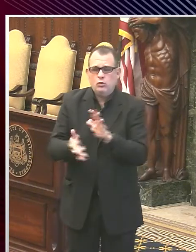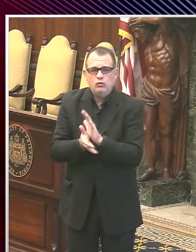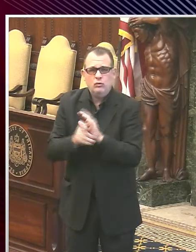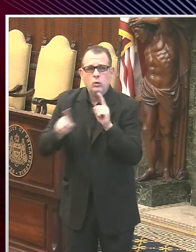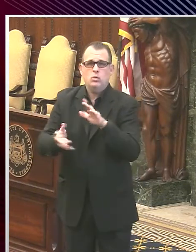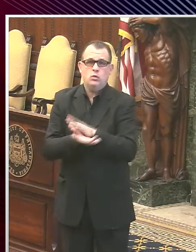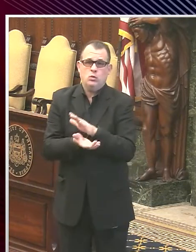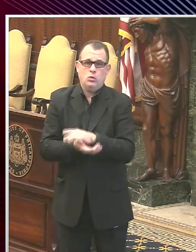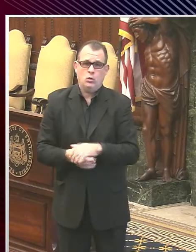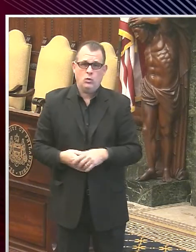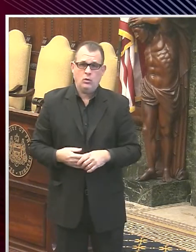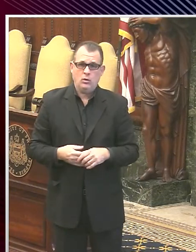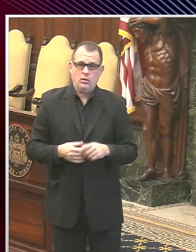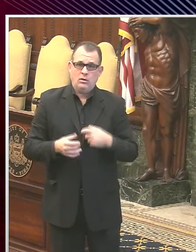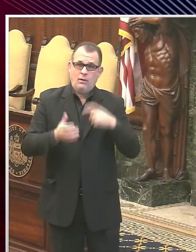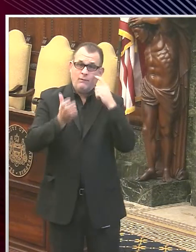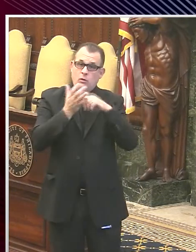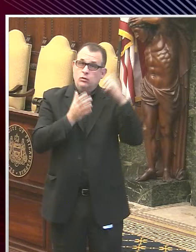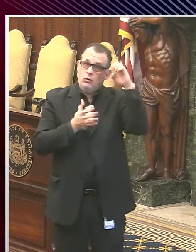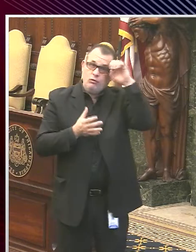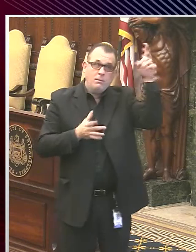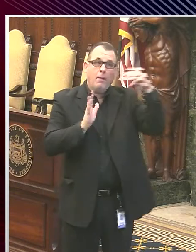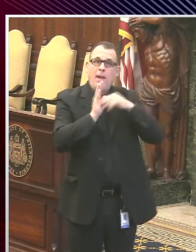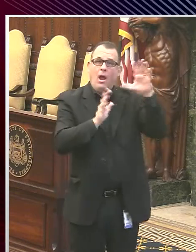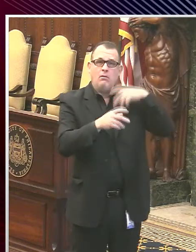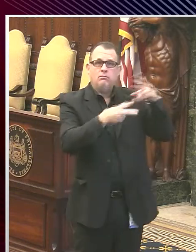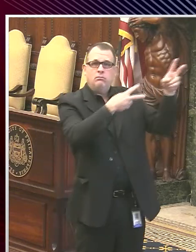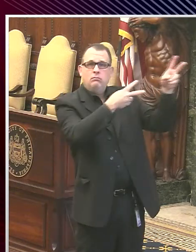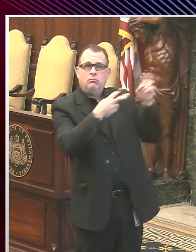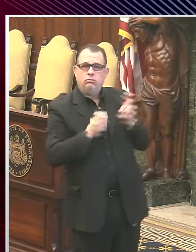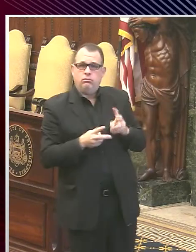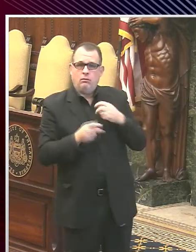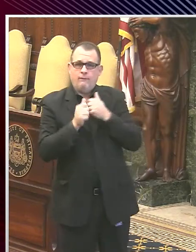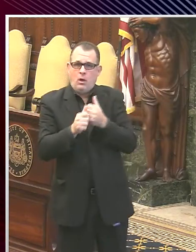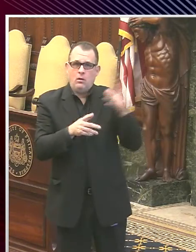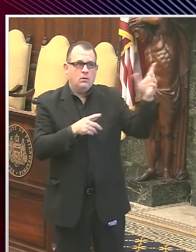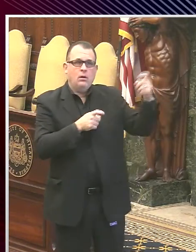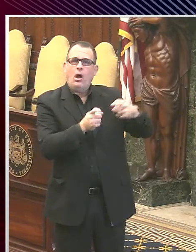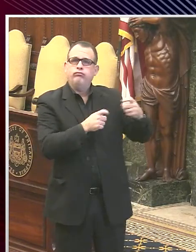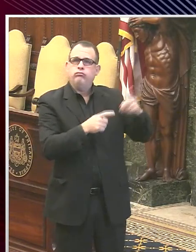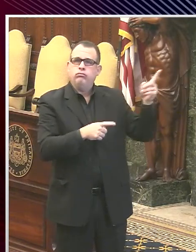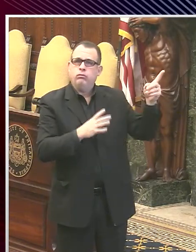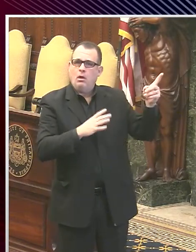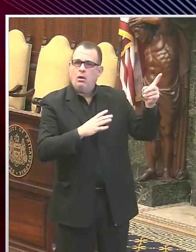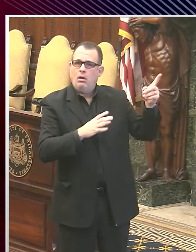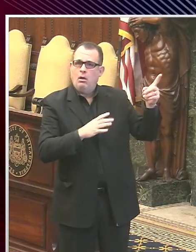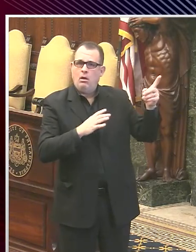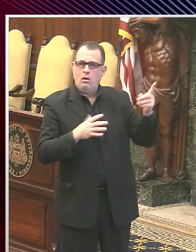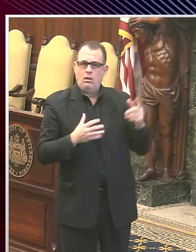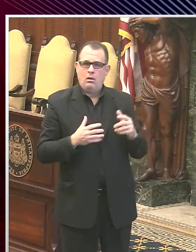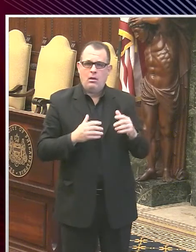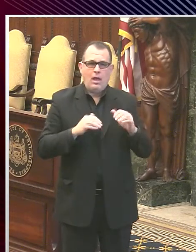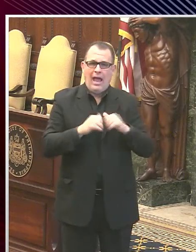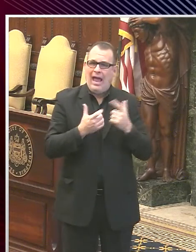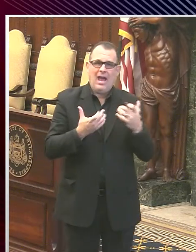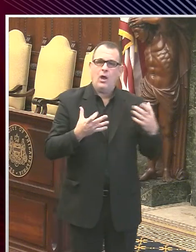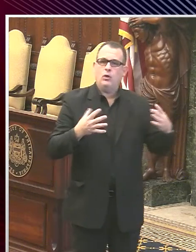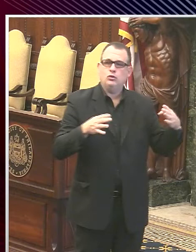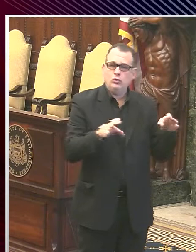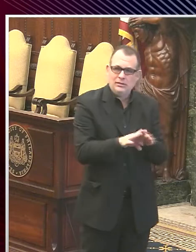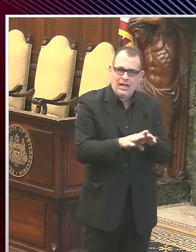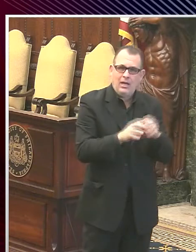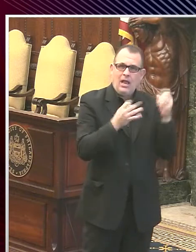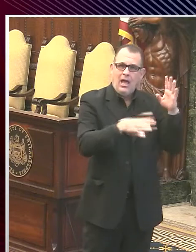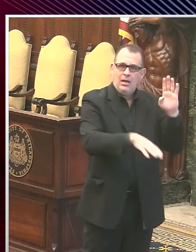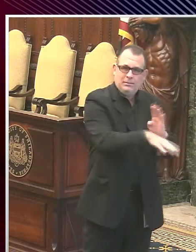the European model that they have been able to control this epidemic by shutting down a number of businesses and allowing schools to be open. And so